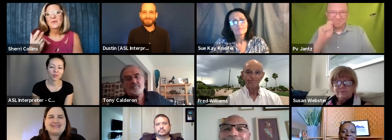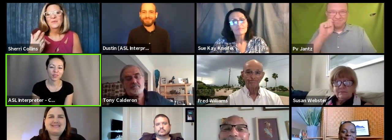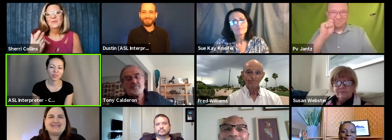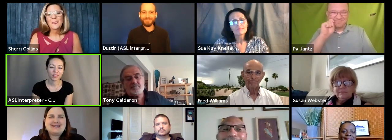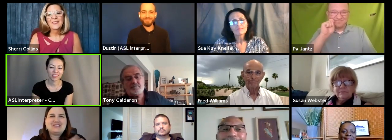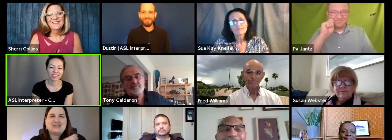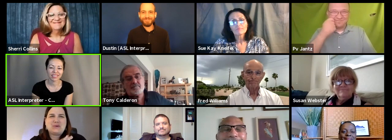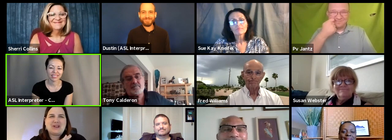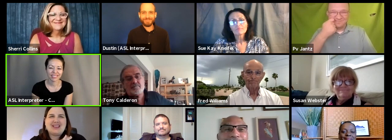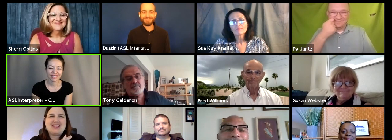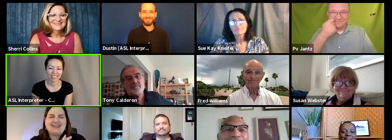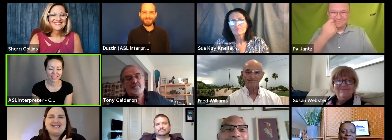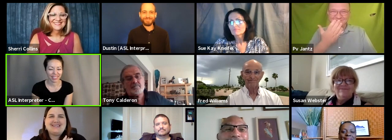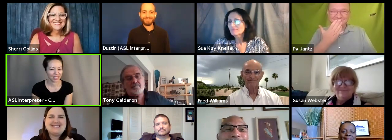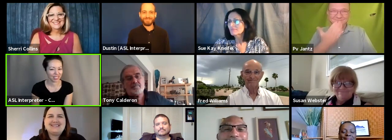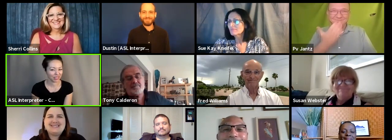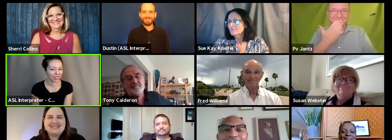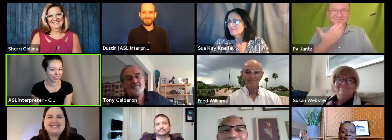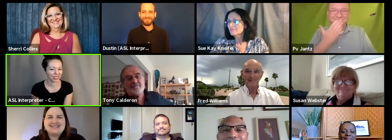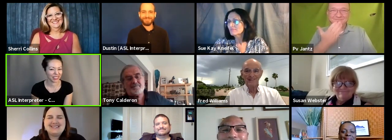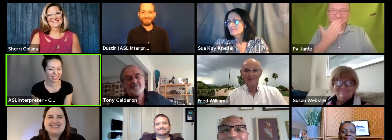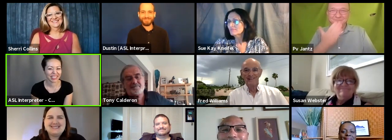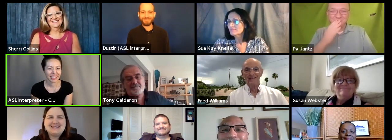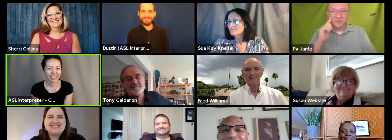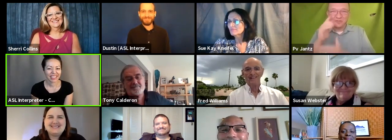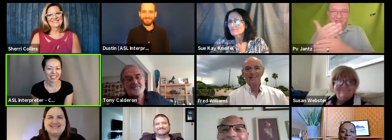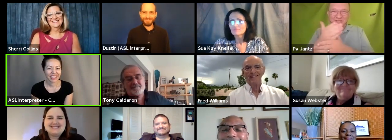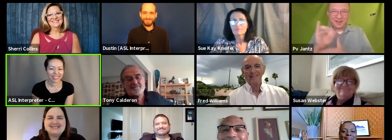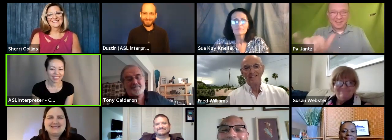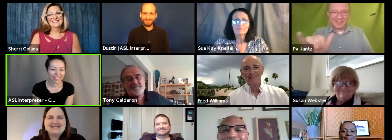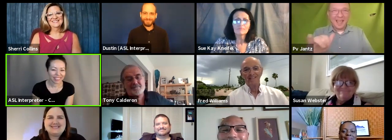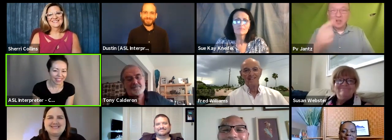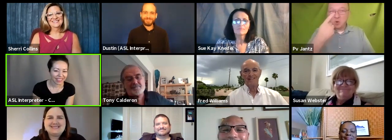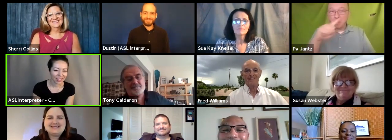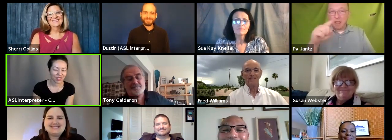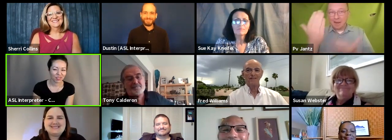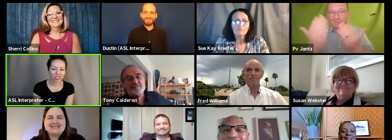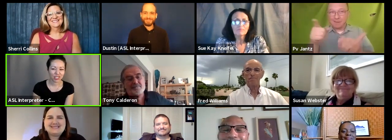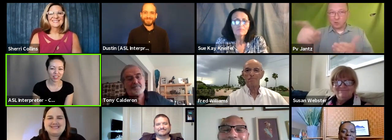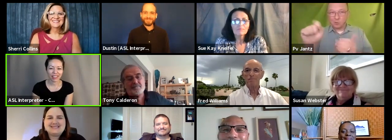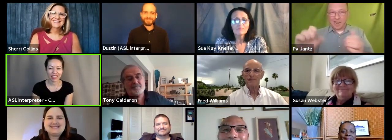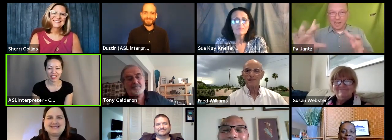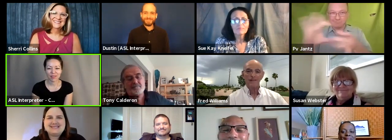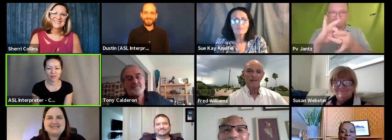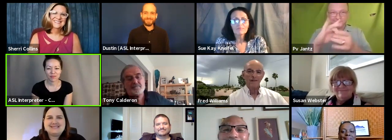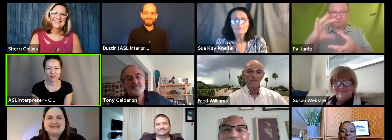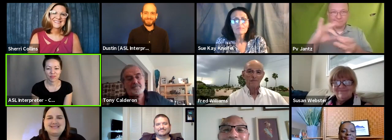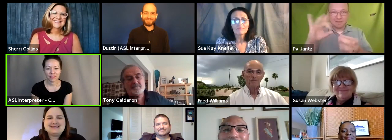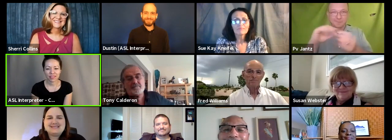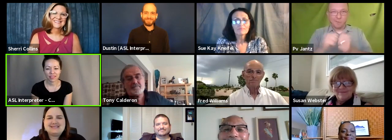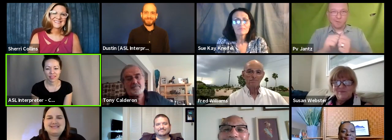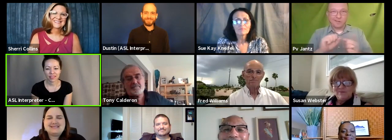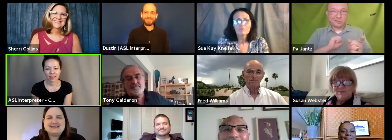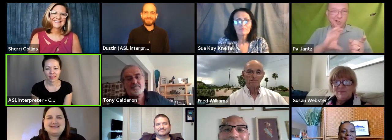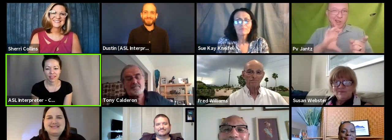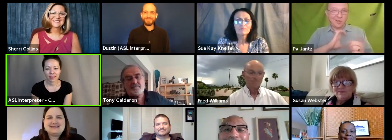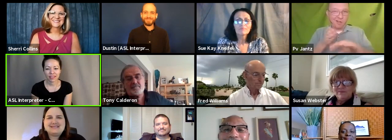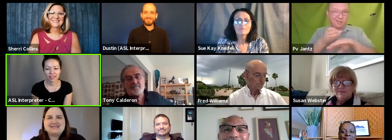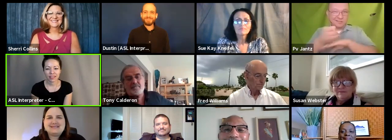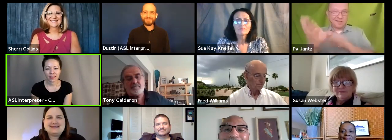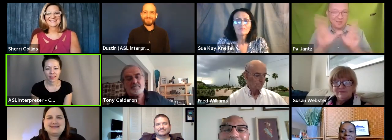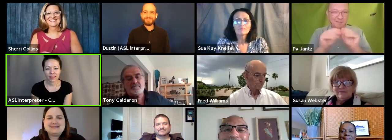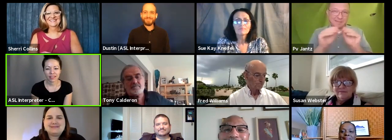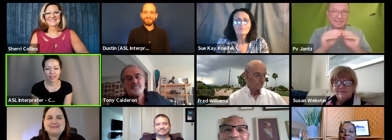Very cool. That is actually really cool. Thank you for sharing that.